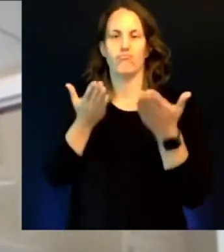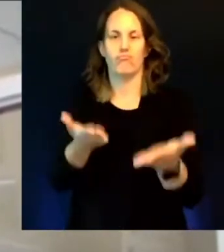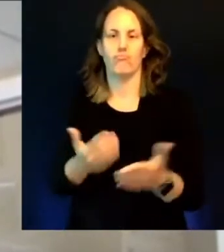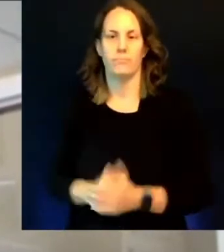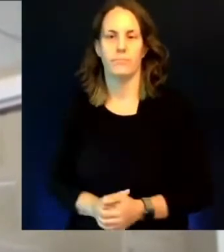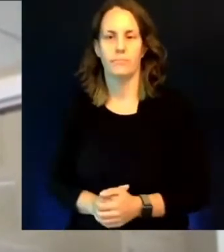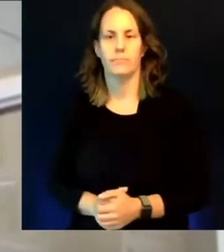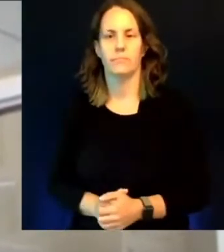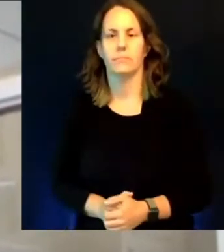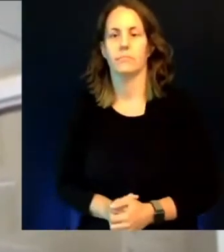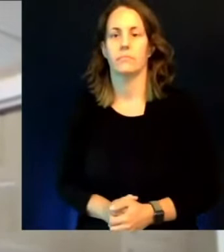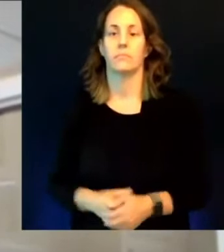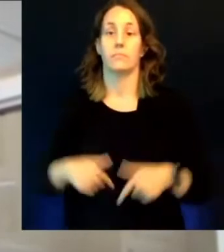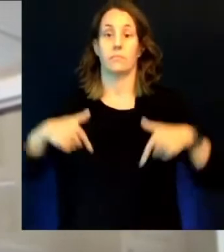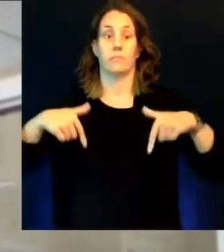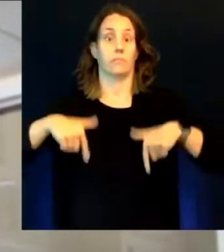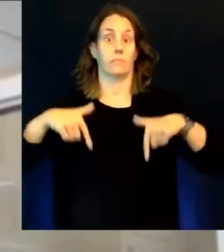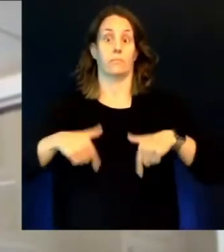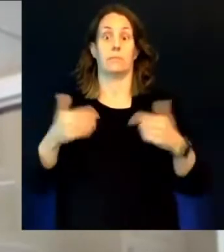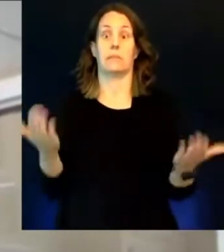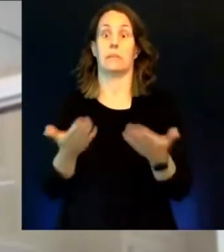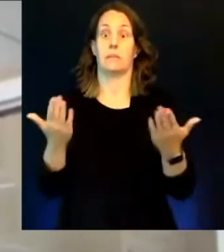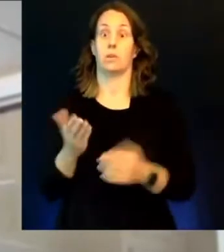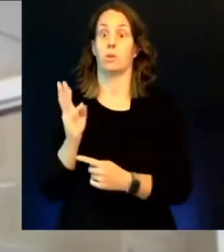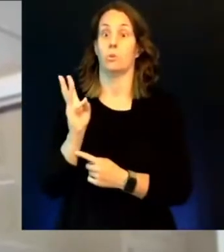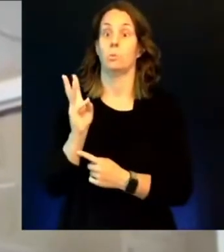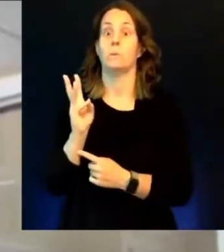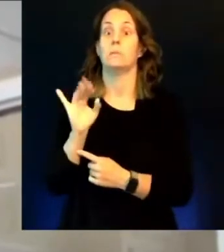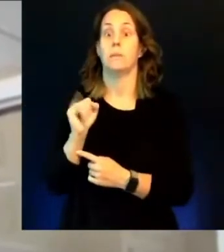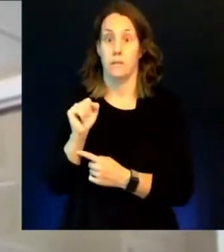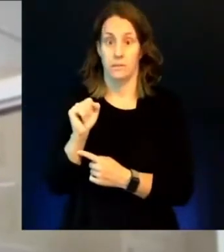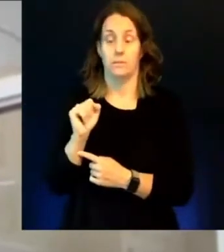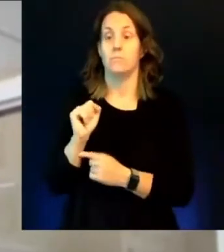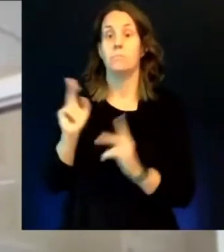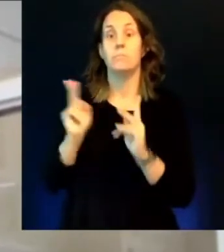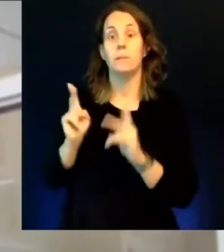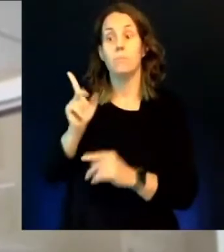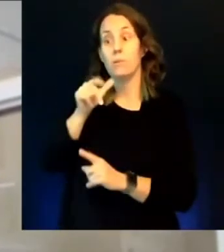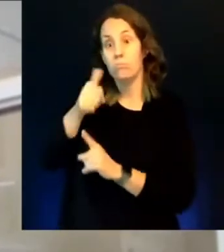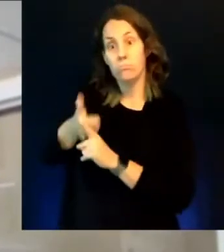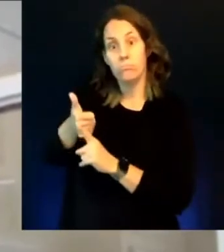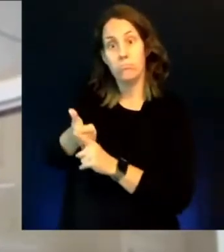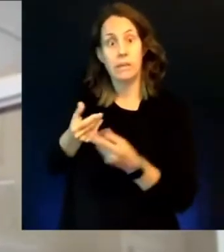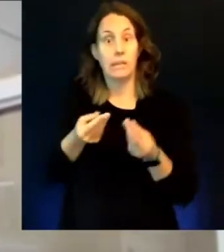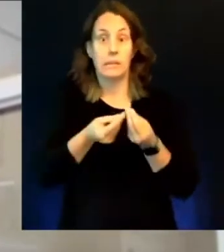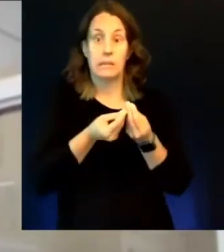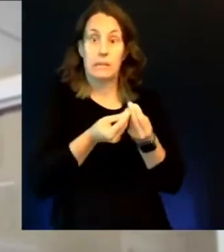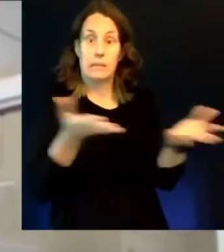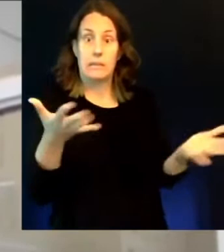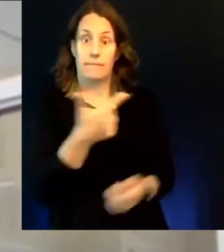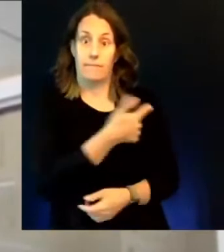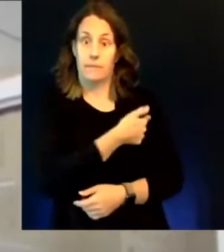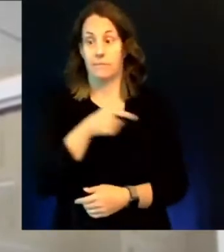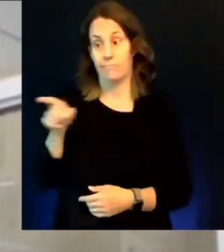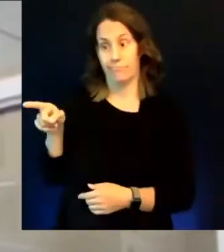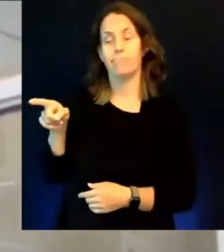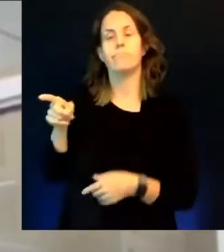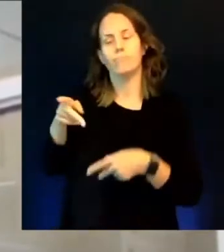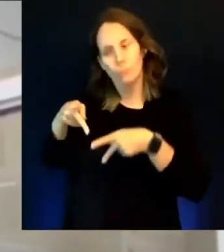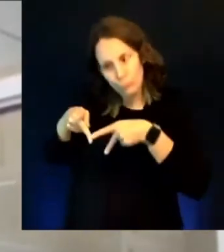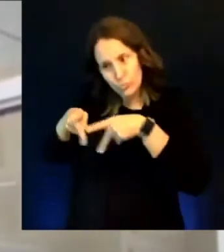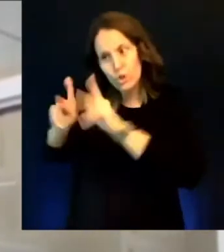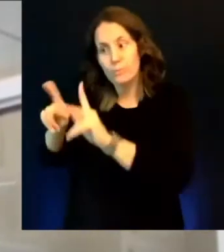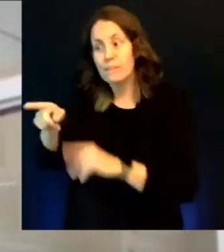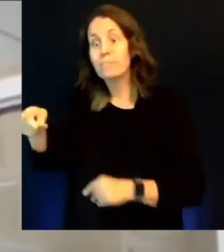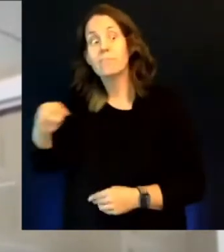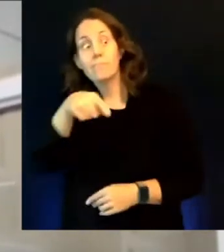additional doses to people with weak immune systems right now. And the process is the same as it was for first and second